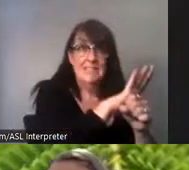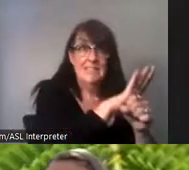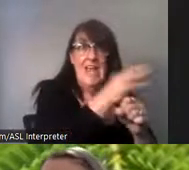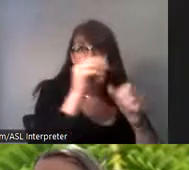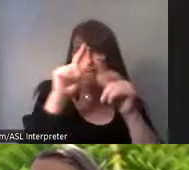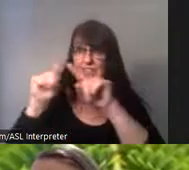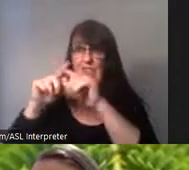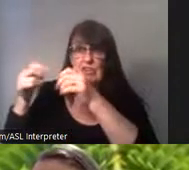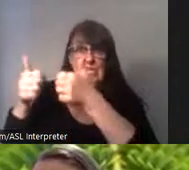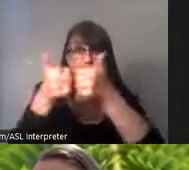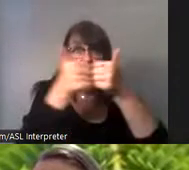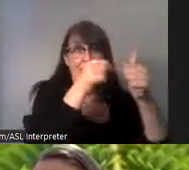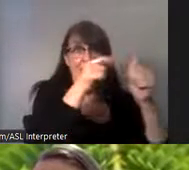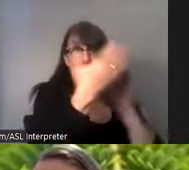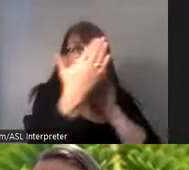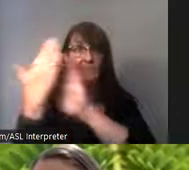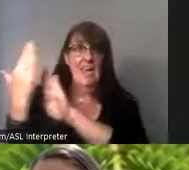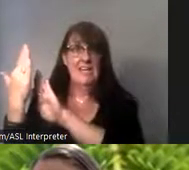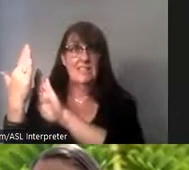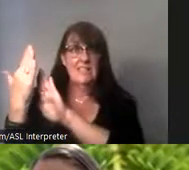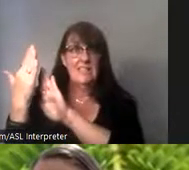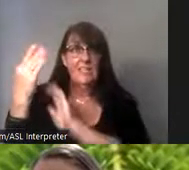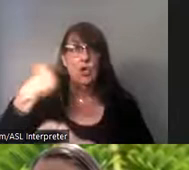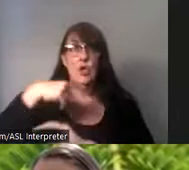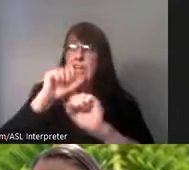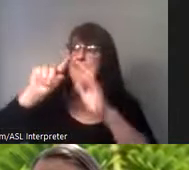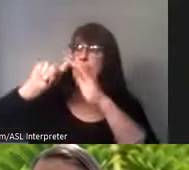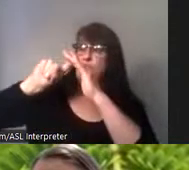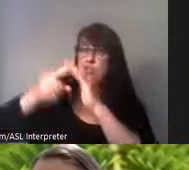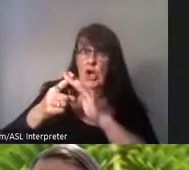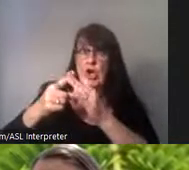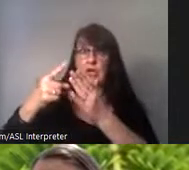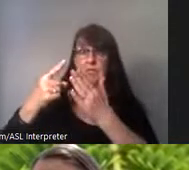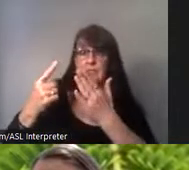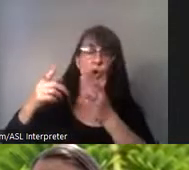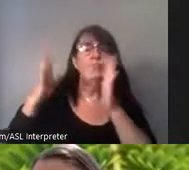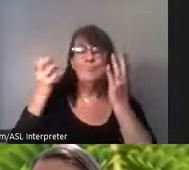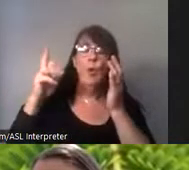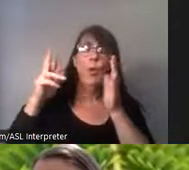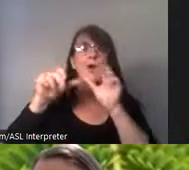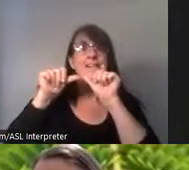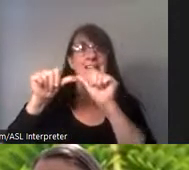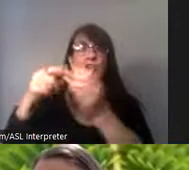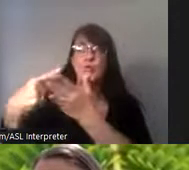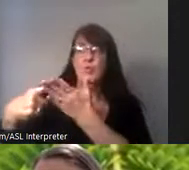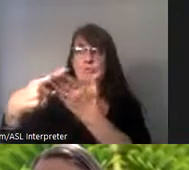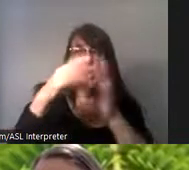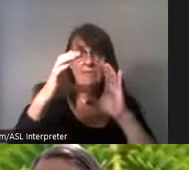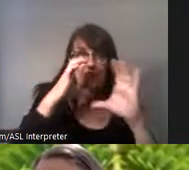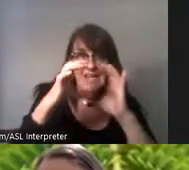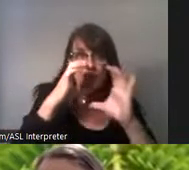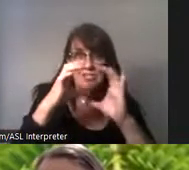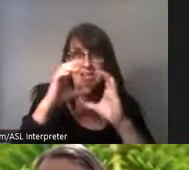challenges that they face, so that we can start a continue our conversation, I should say,